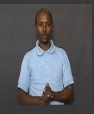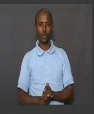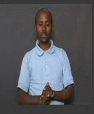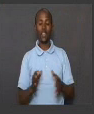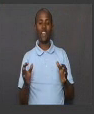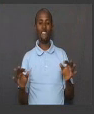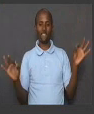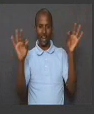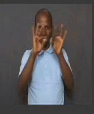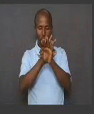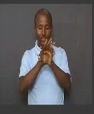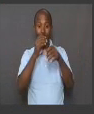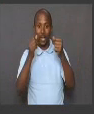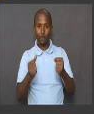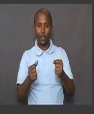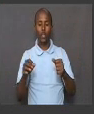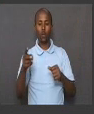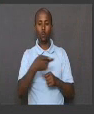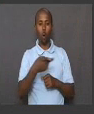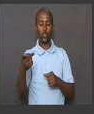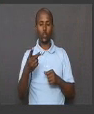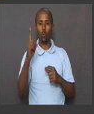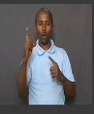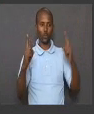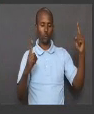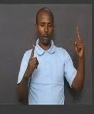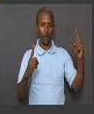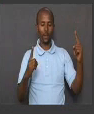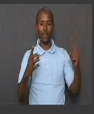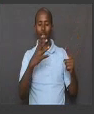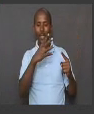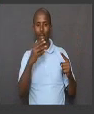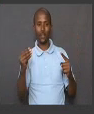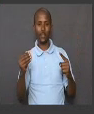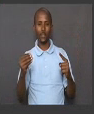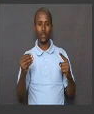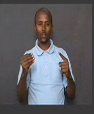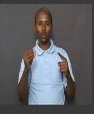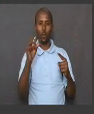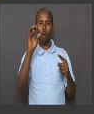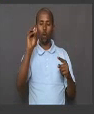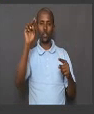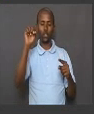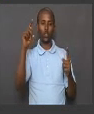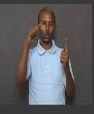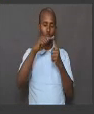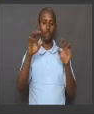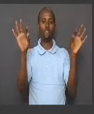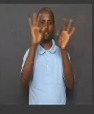A function can be both a one-to-one and an onto function.